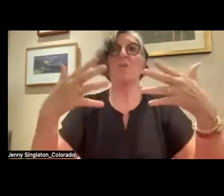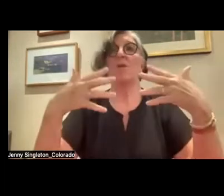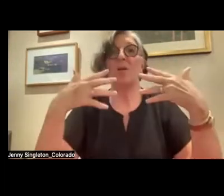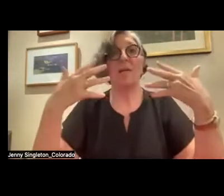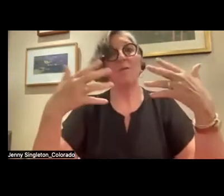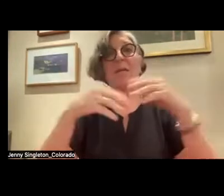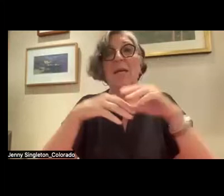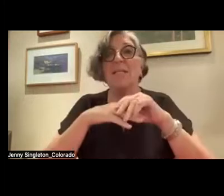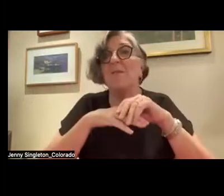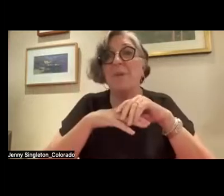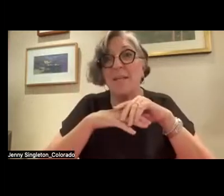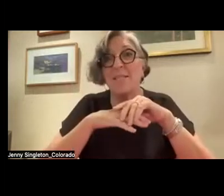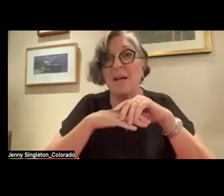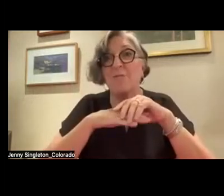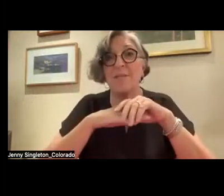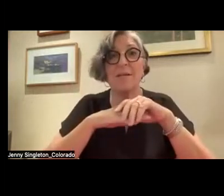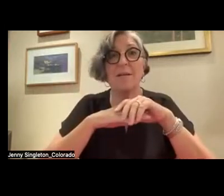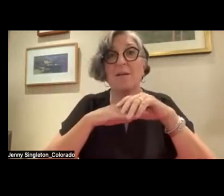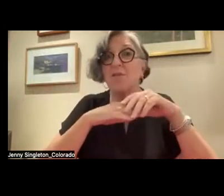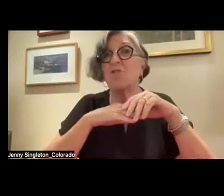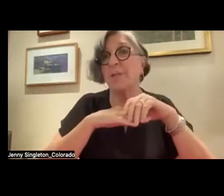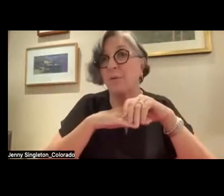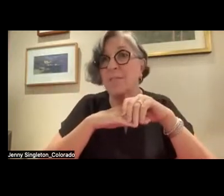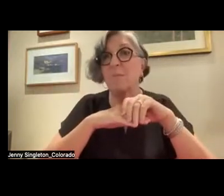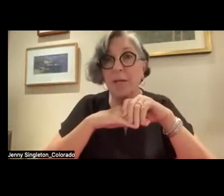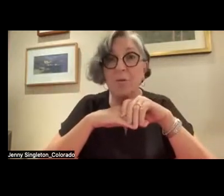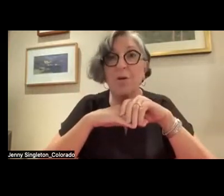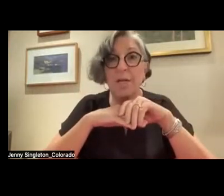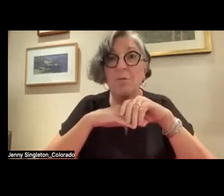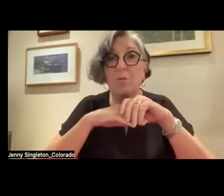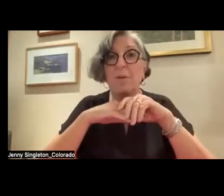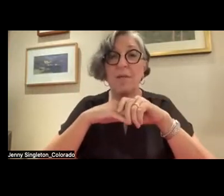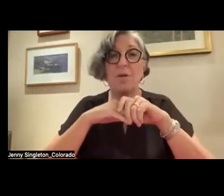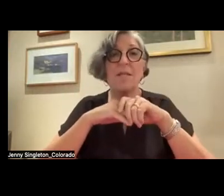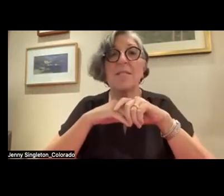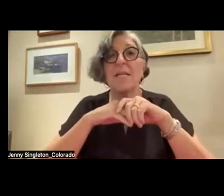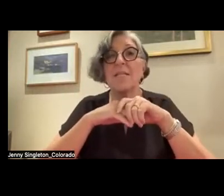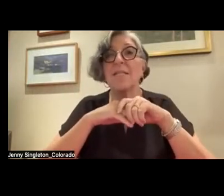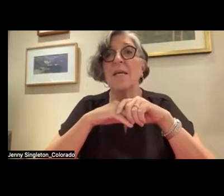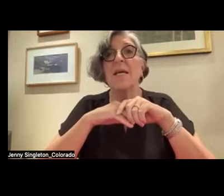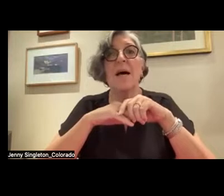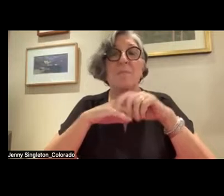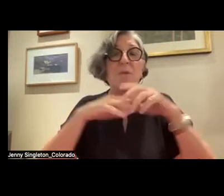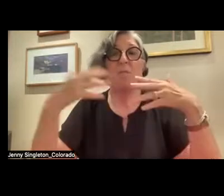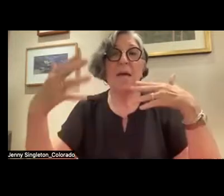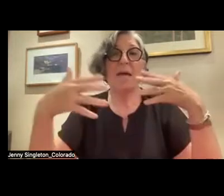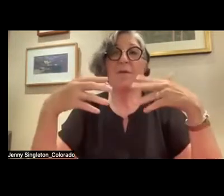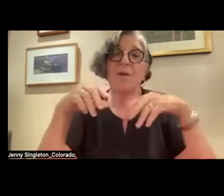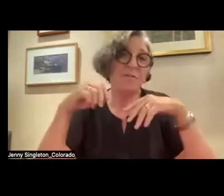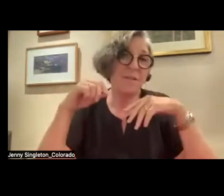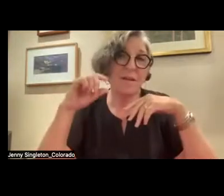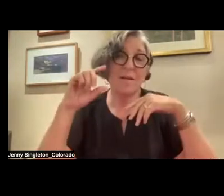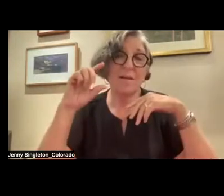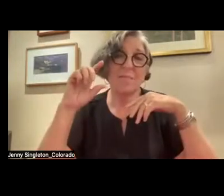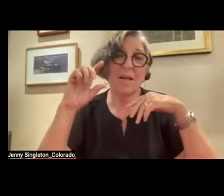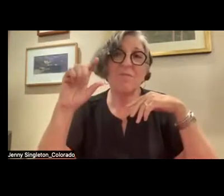deaf community really identified itself as a cultural linguistic minority group in the United States. You may have heard